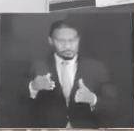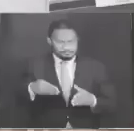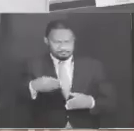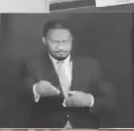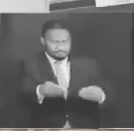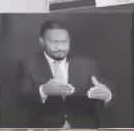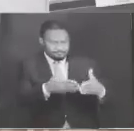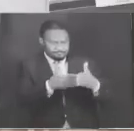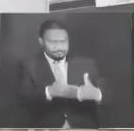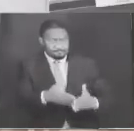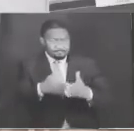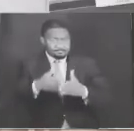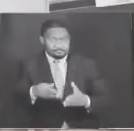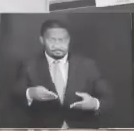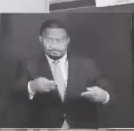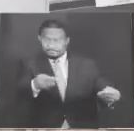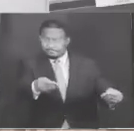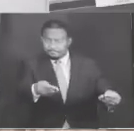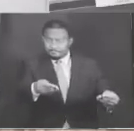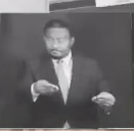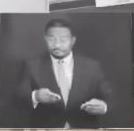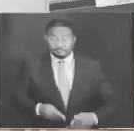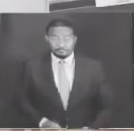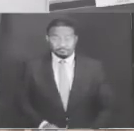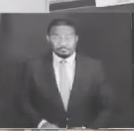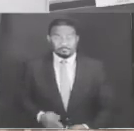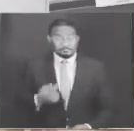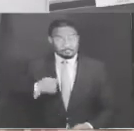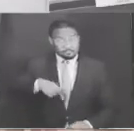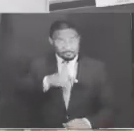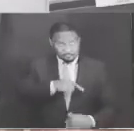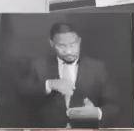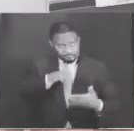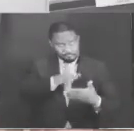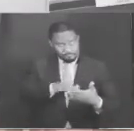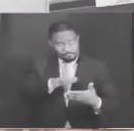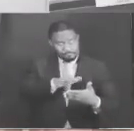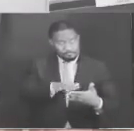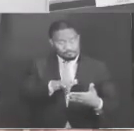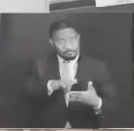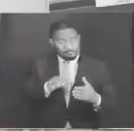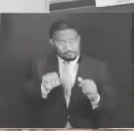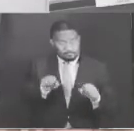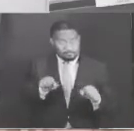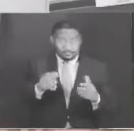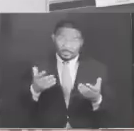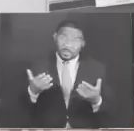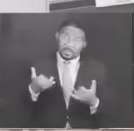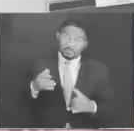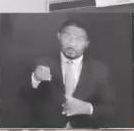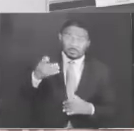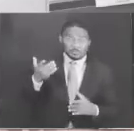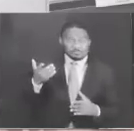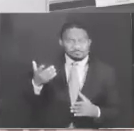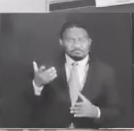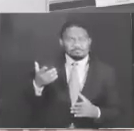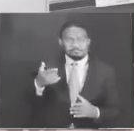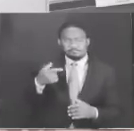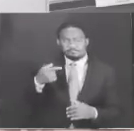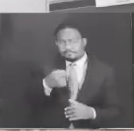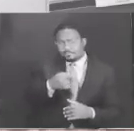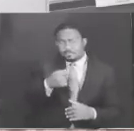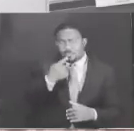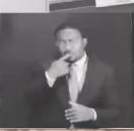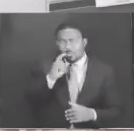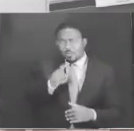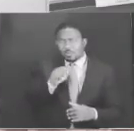not to the entire House, for us to peruse. Mr. Speaker, are we saying that because the order does not